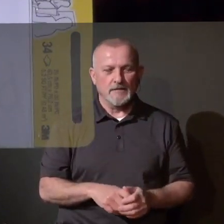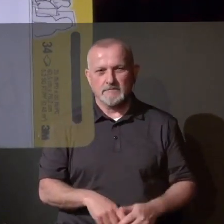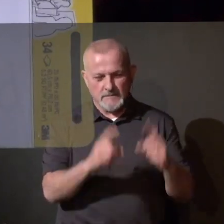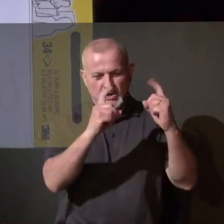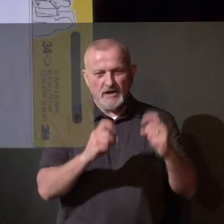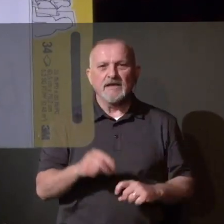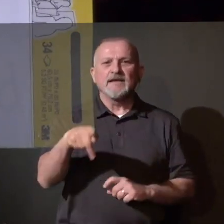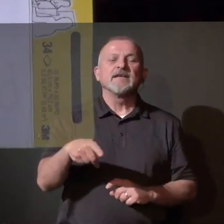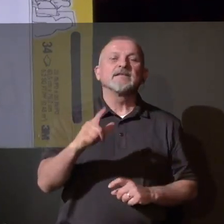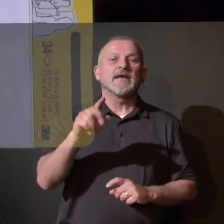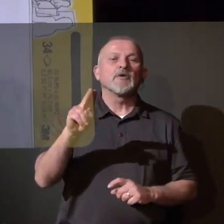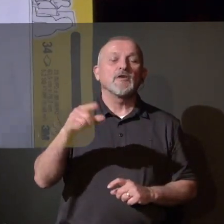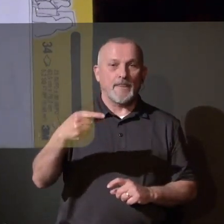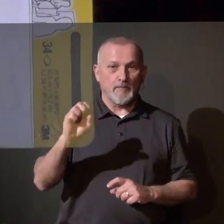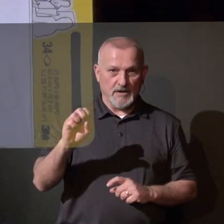the distributor cap.